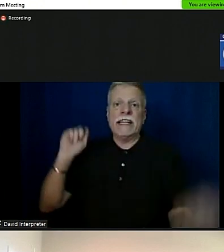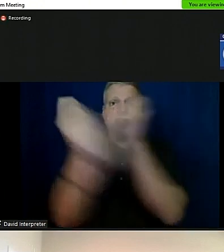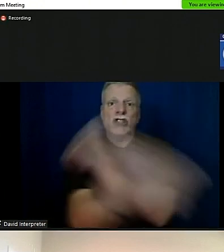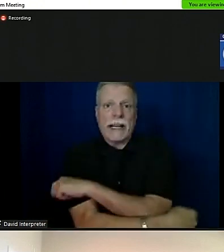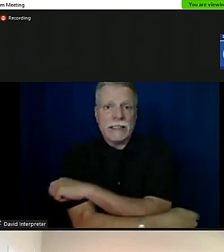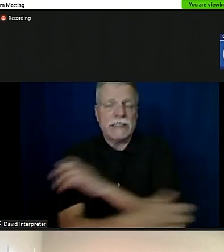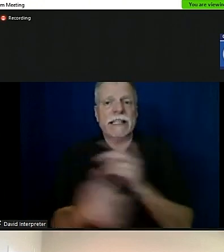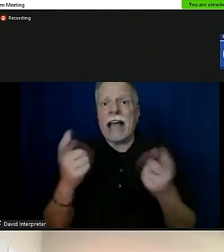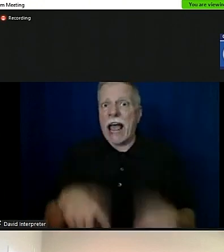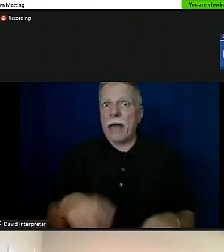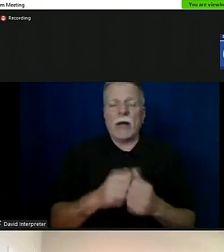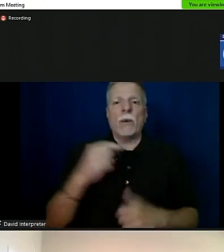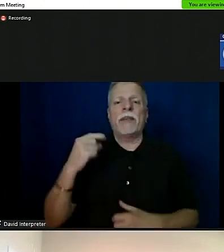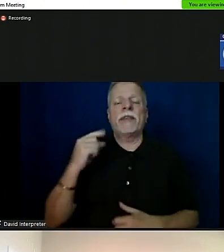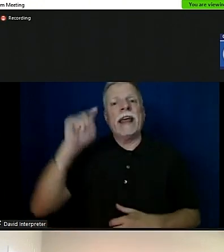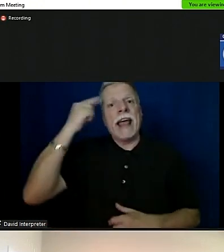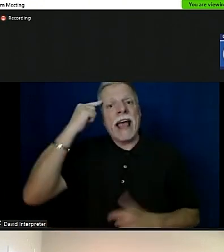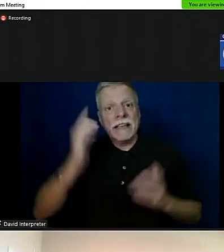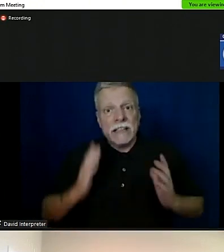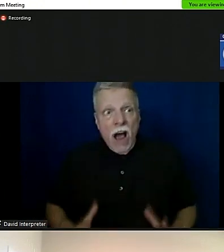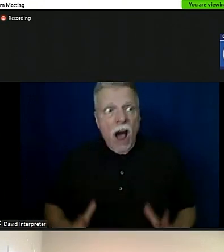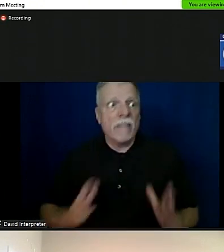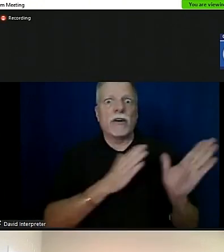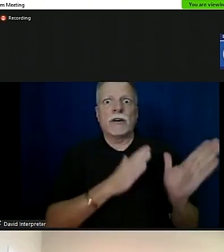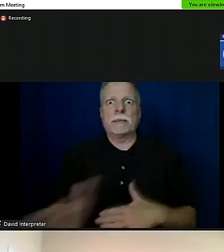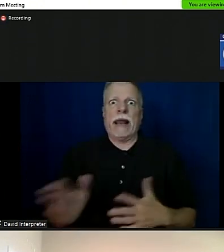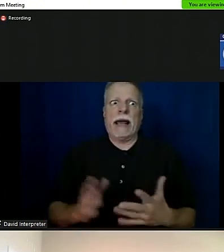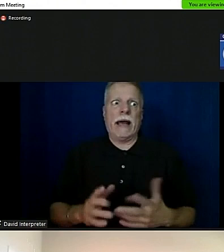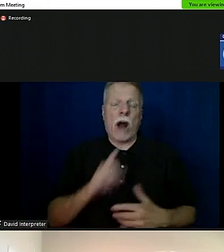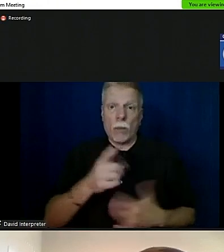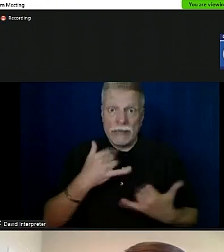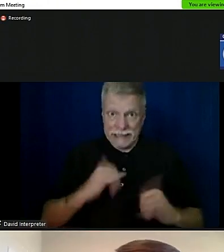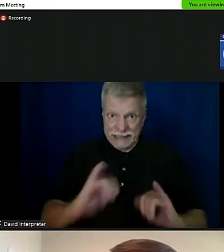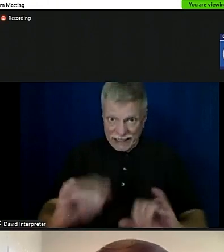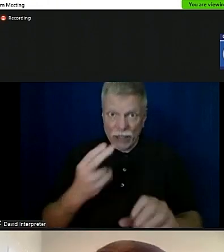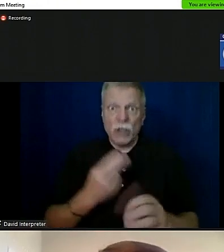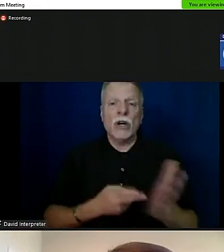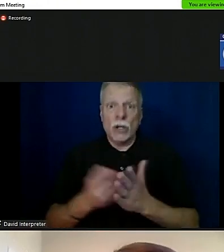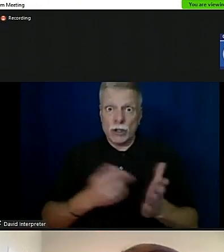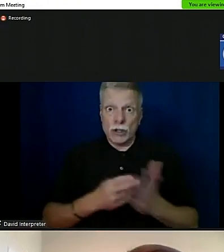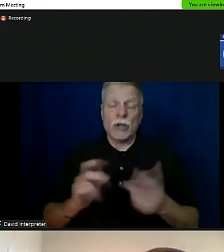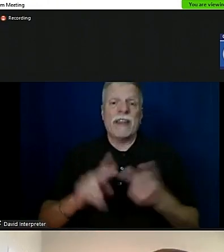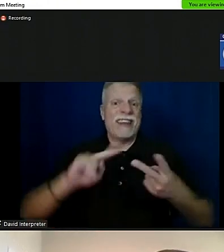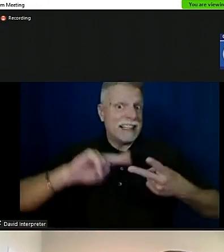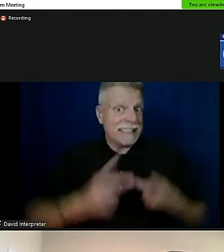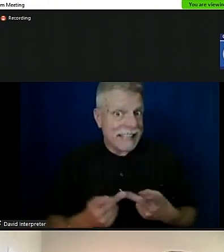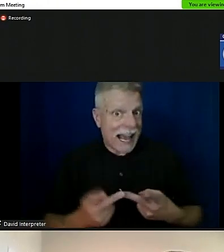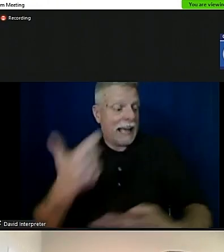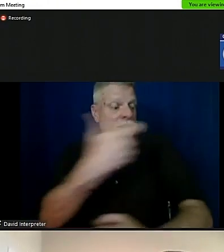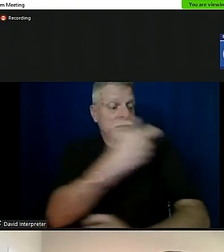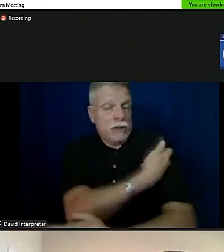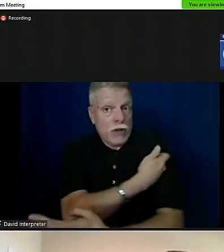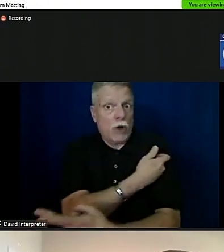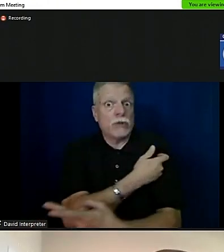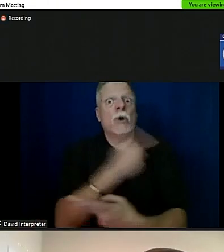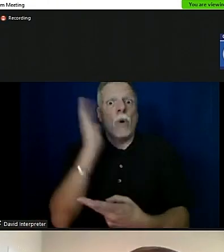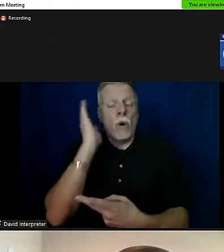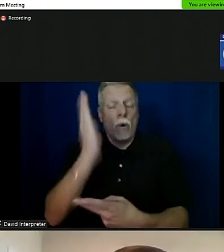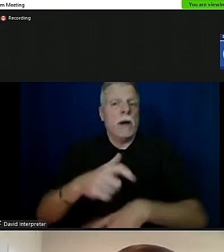plan and other plans to sort of speed up the process? Are we still sure that the second dose is still going to be on its way for people who are waiting for this?